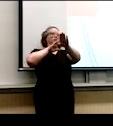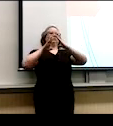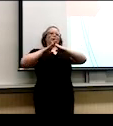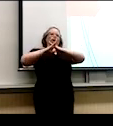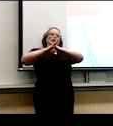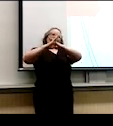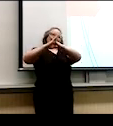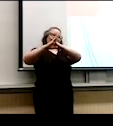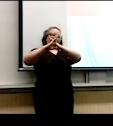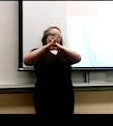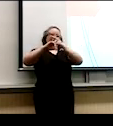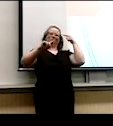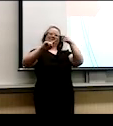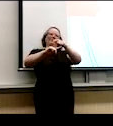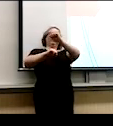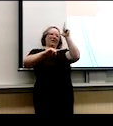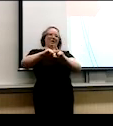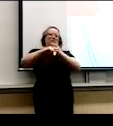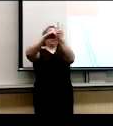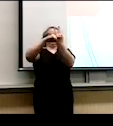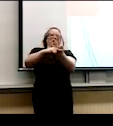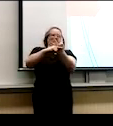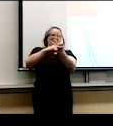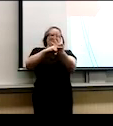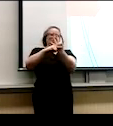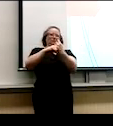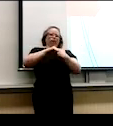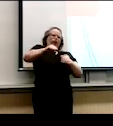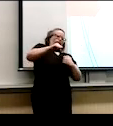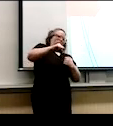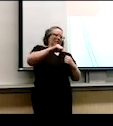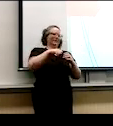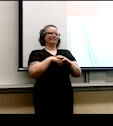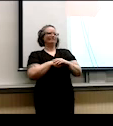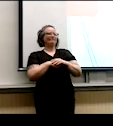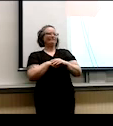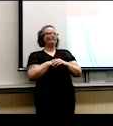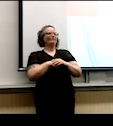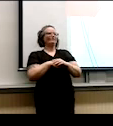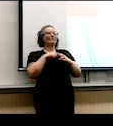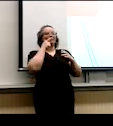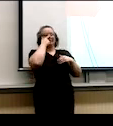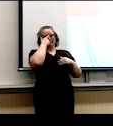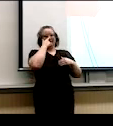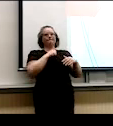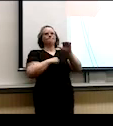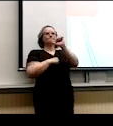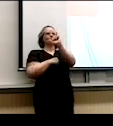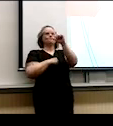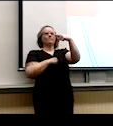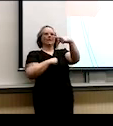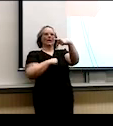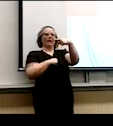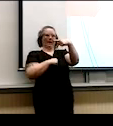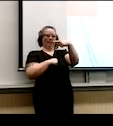And similarly, people with Down syndrome who have the ApoE4 allele, probably not a surprise.